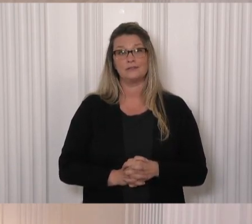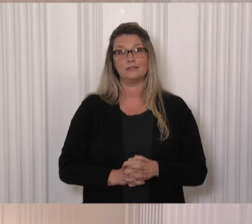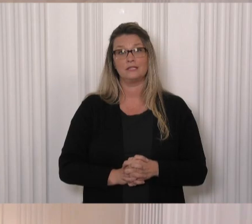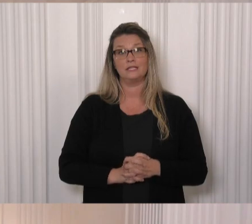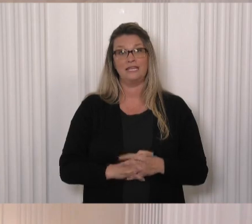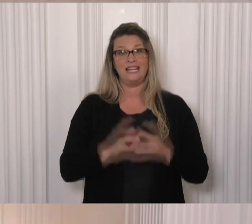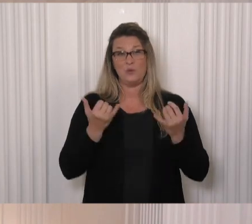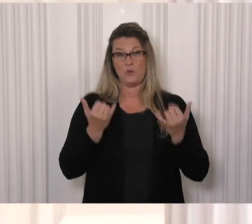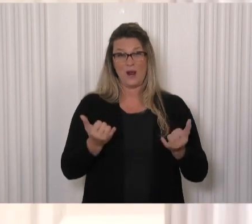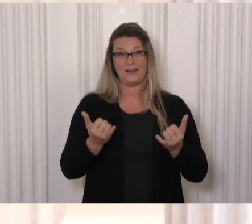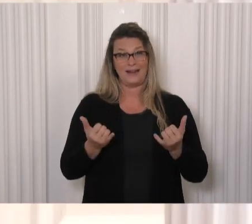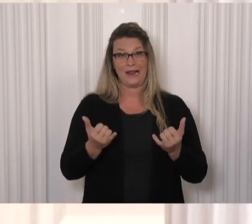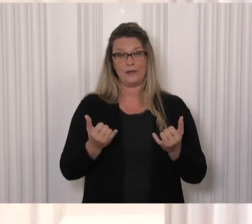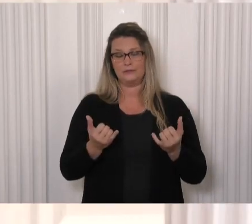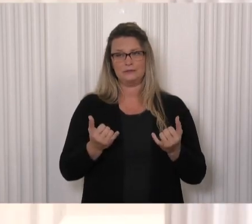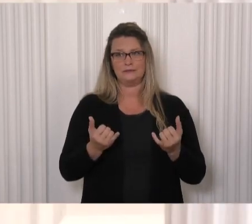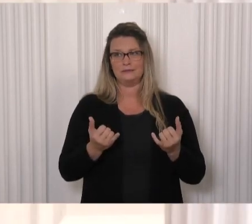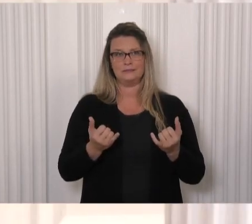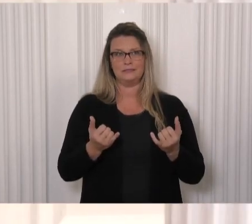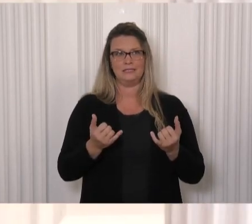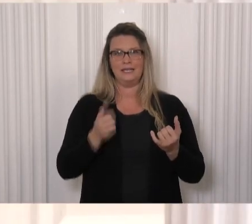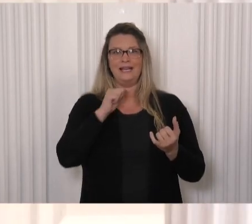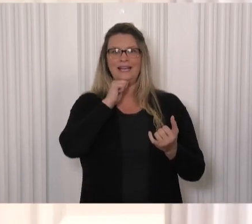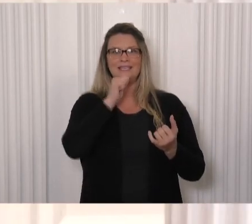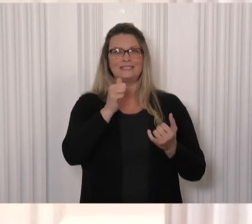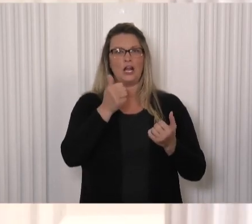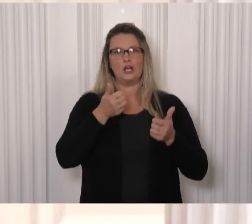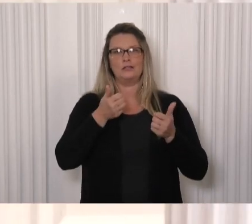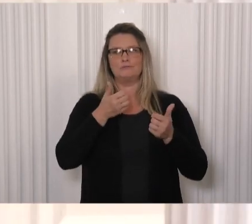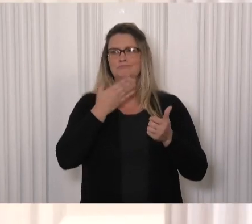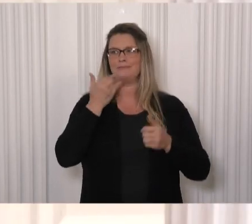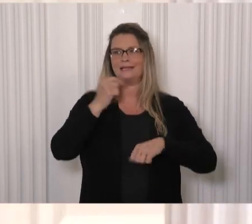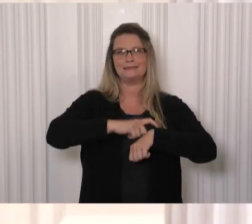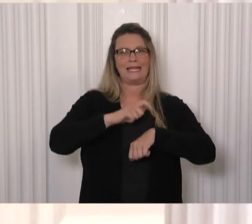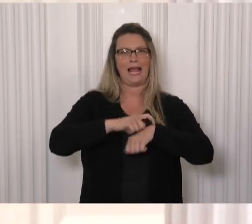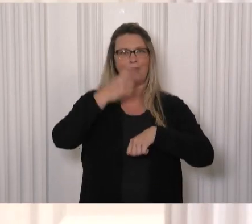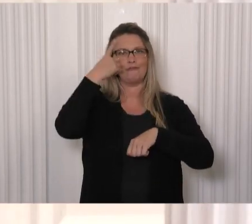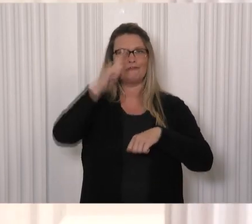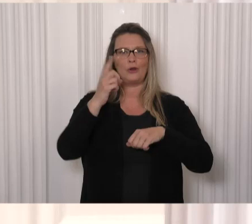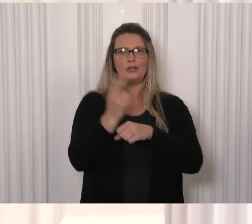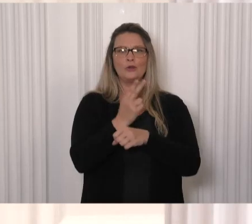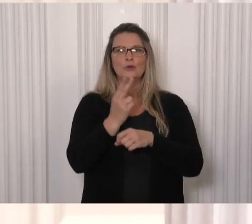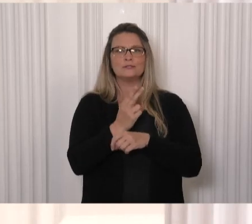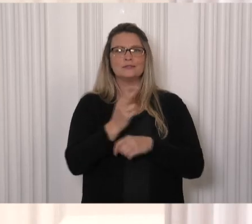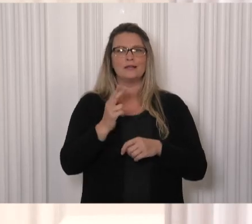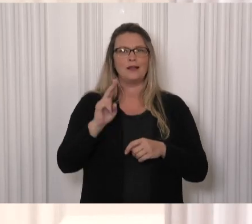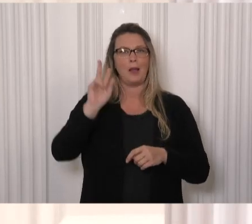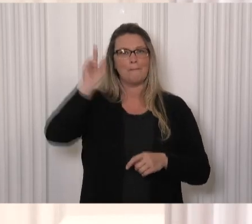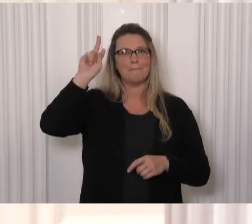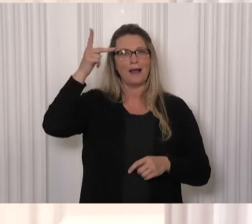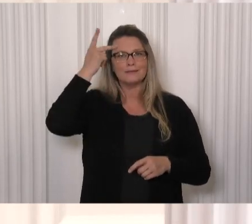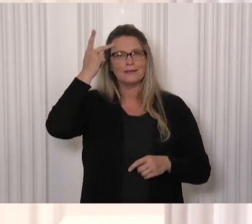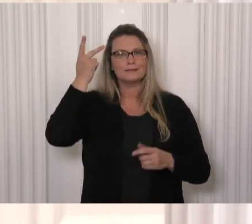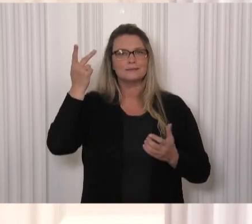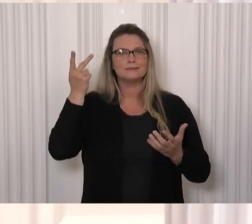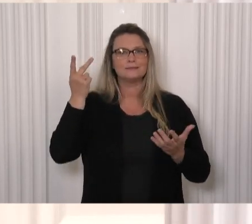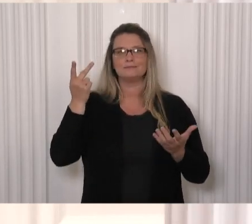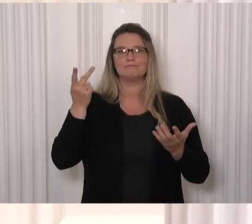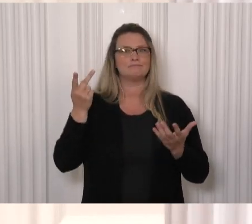start trying to one-up each other by politics. I mean, the real truth of the matter is just simply just